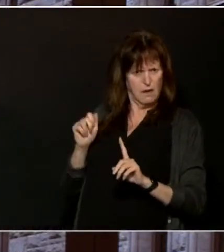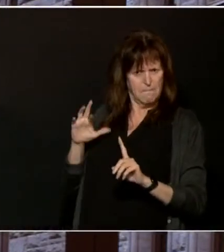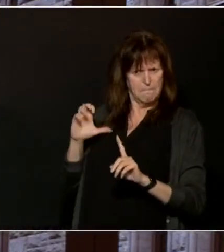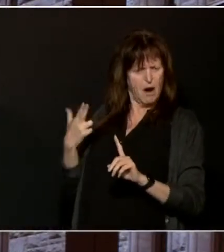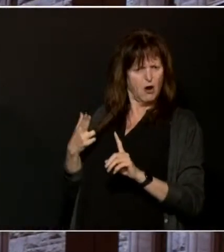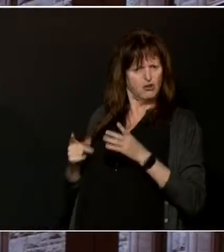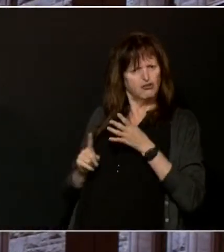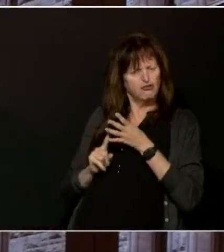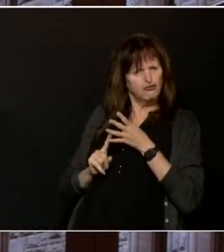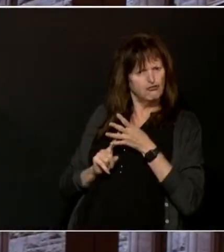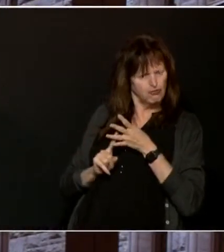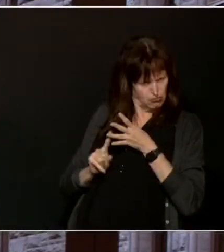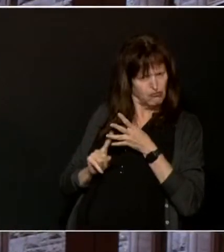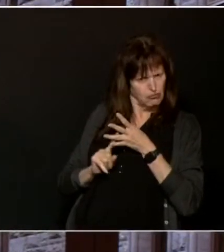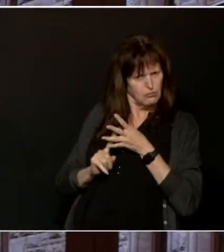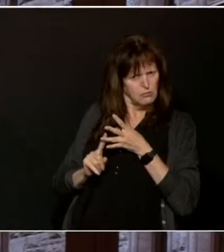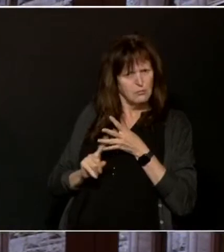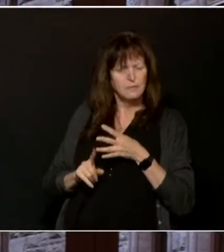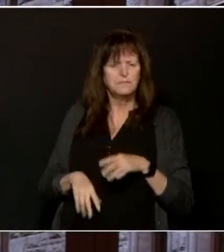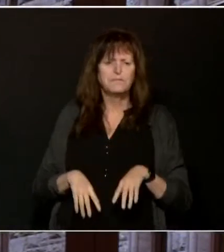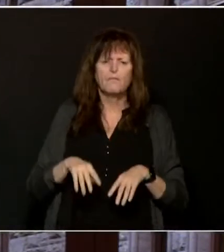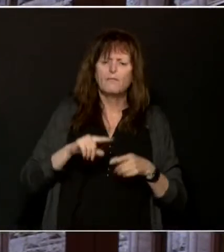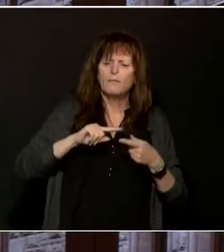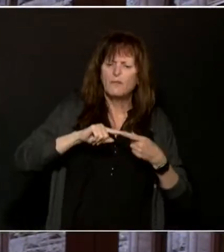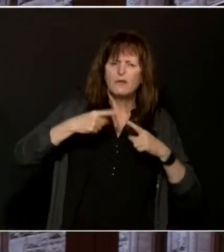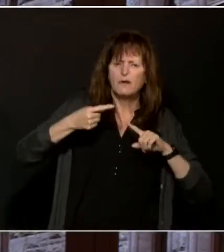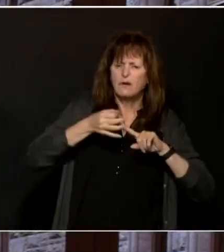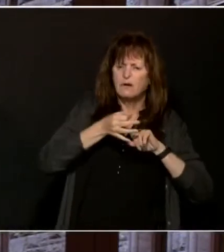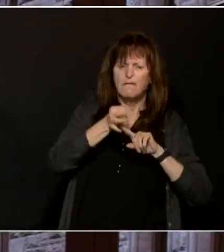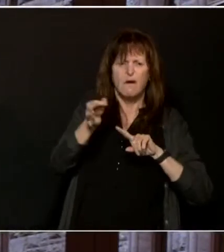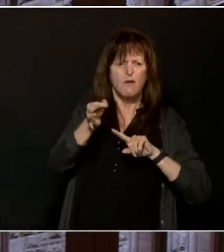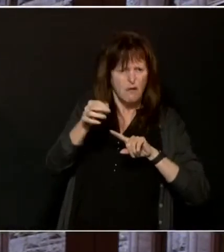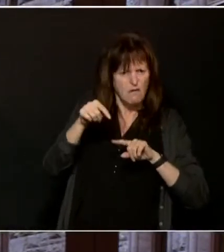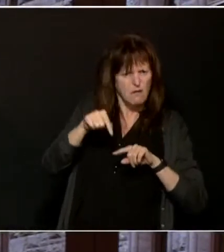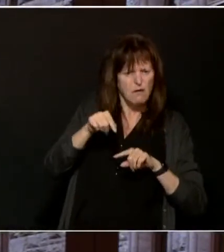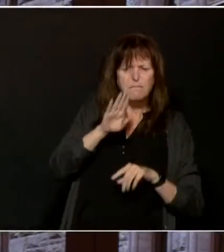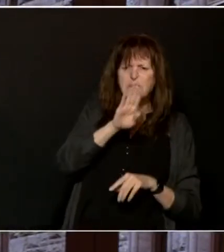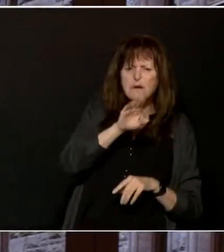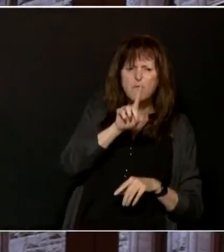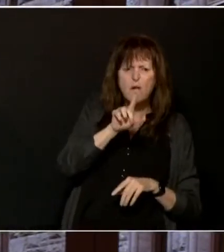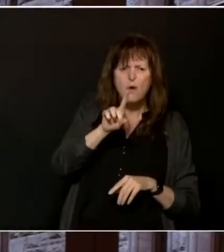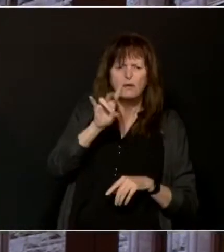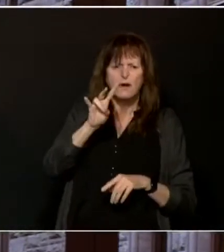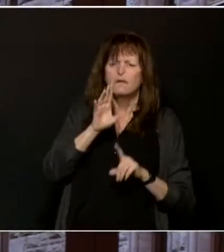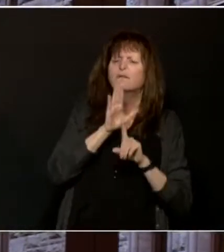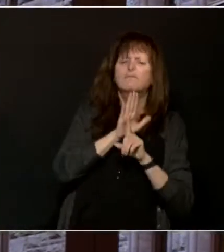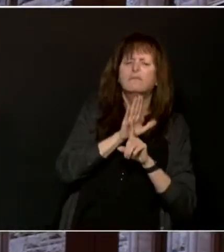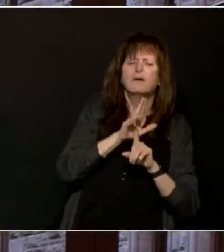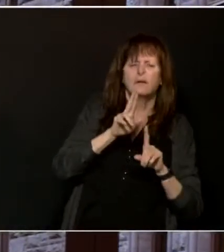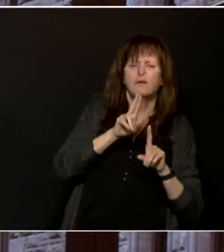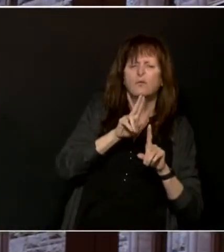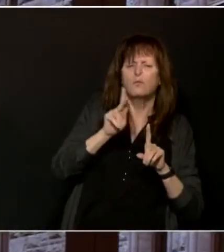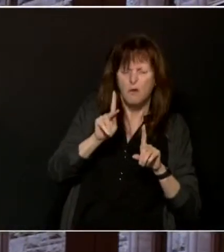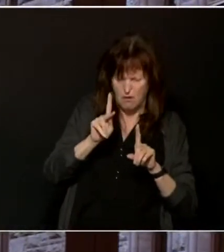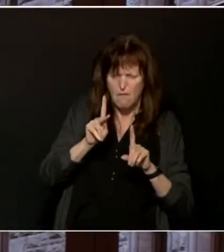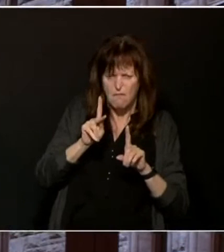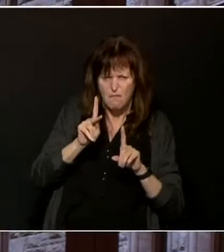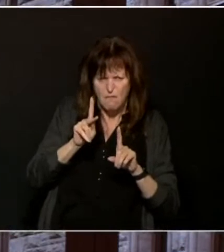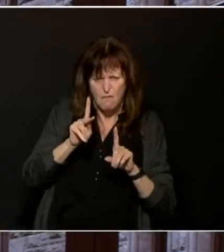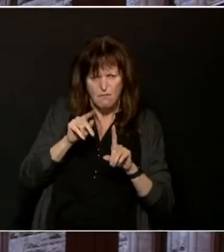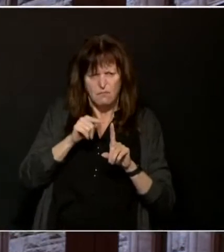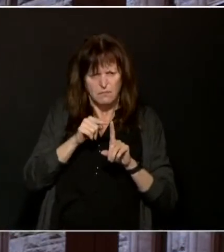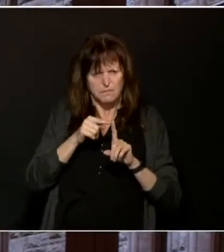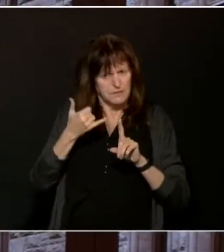Variants of concern. With respect to variants of concern, the B117, the so-called UK variant, is still the dominant variant in